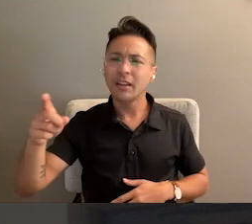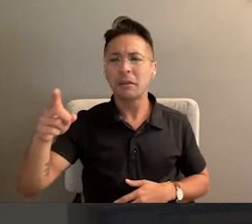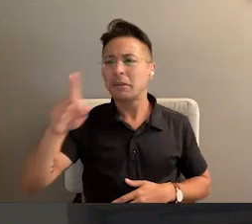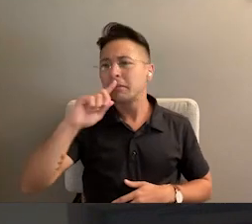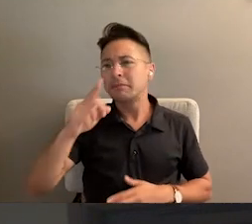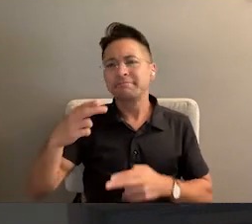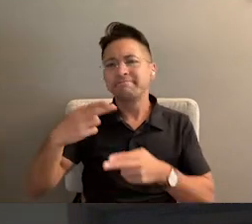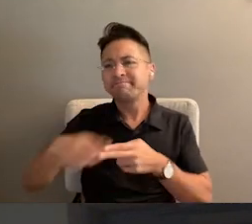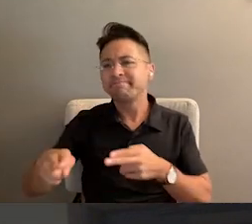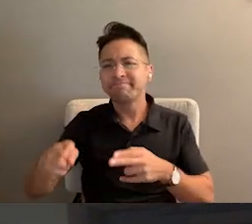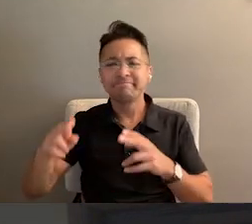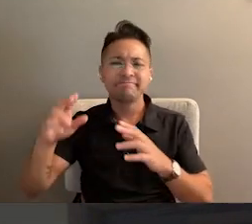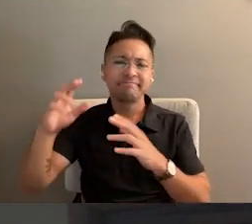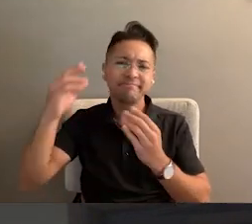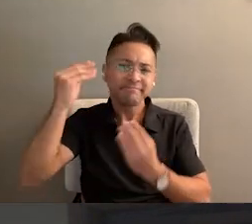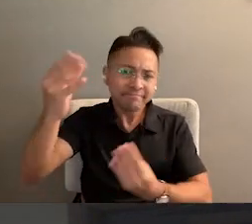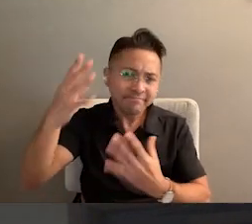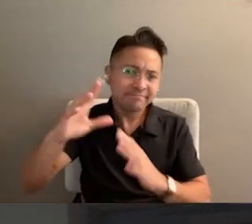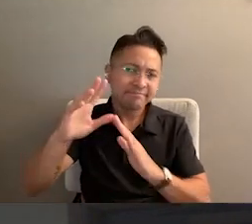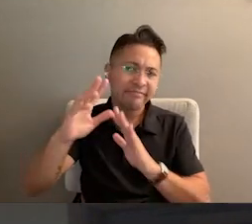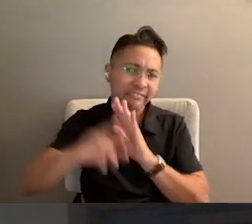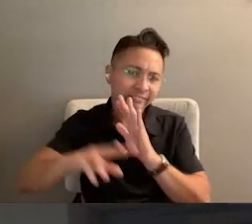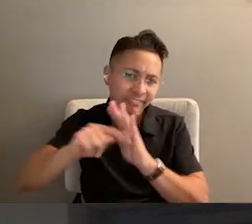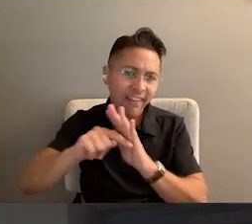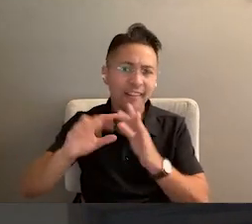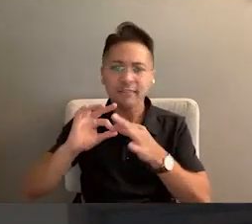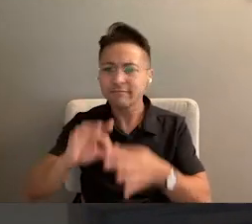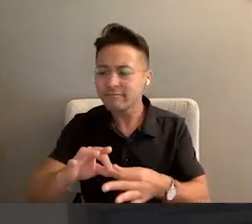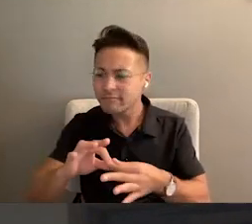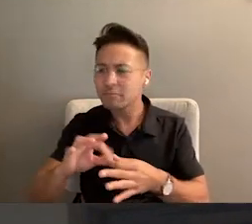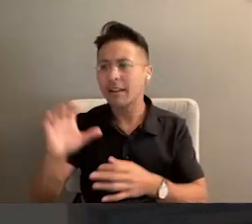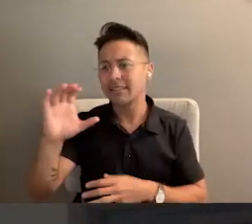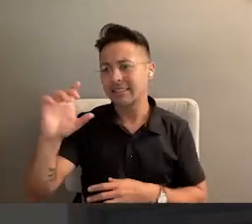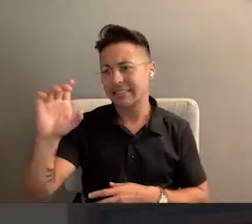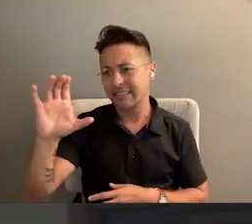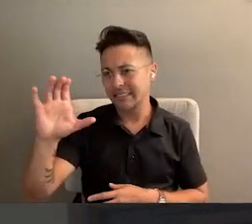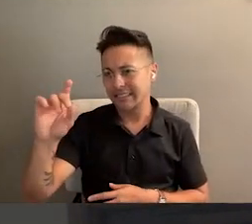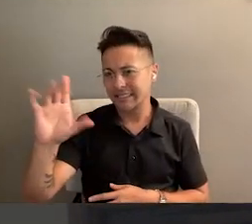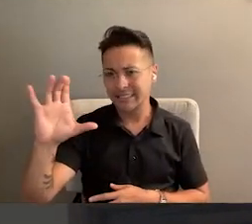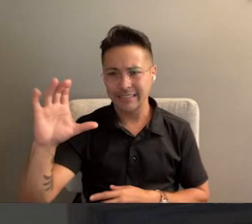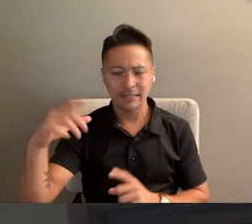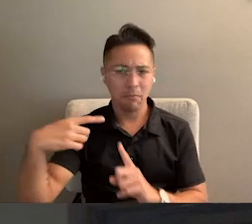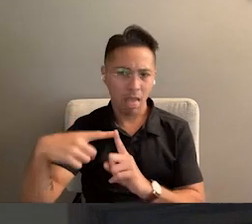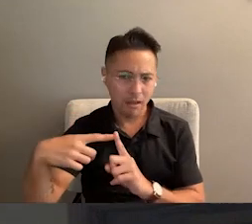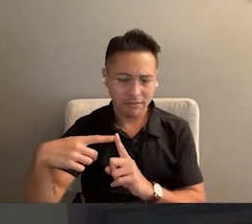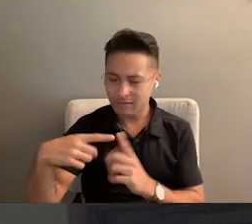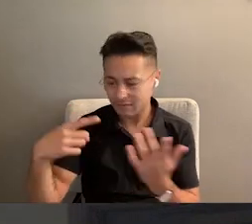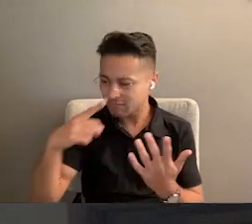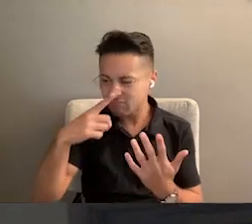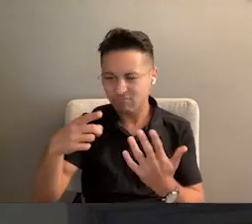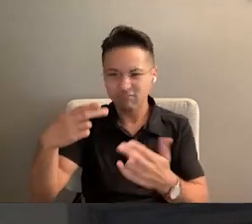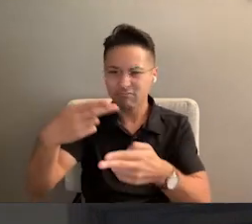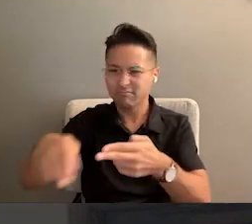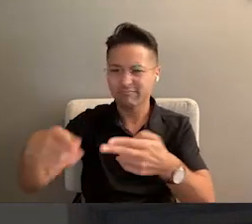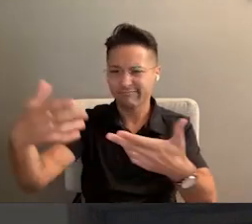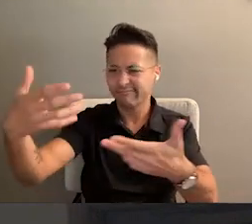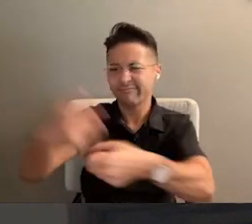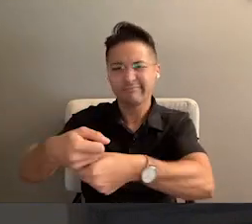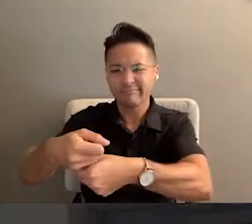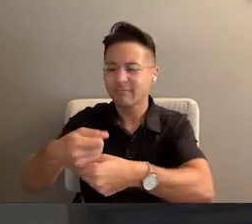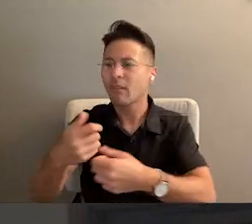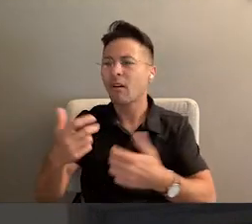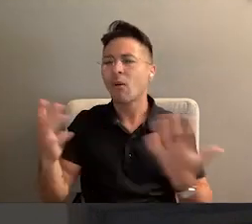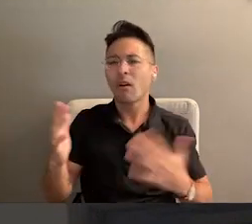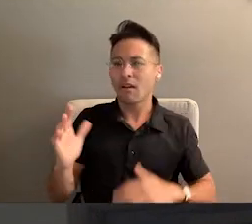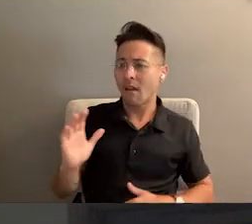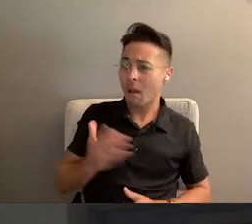see this thumbnail on our front page. It's a little informational video about CDC Plus. It's a little Blackboard video.